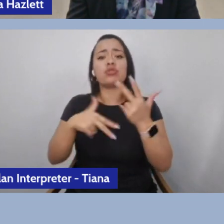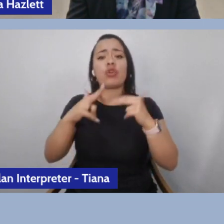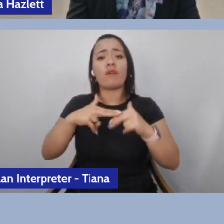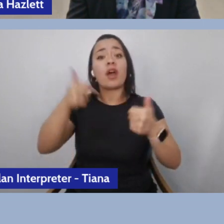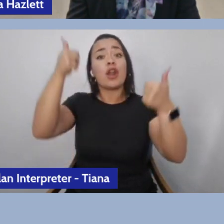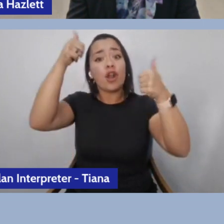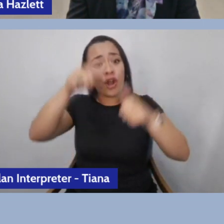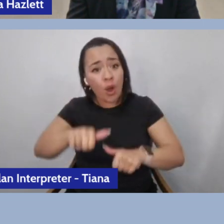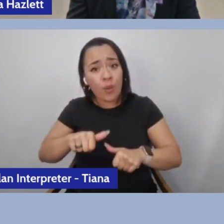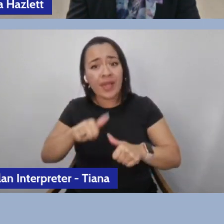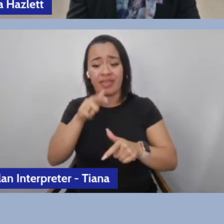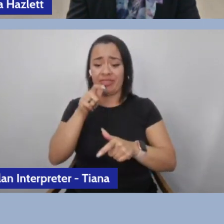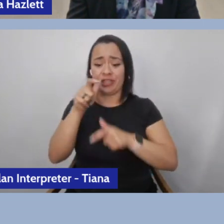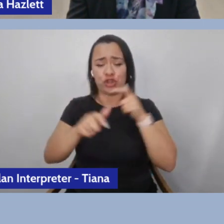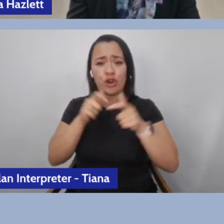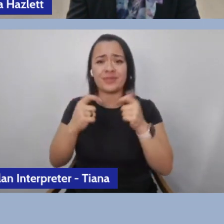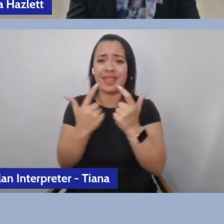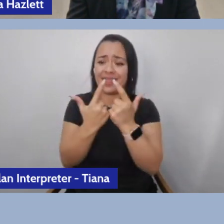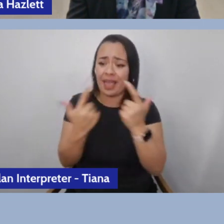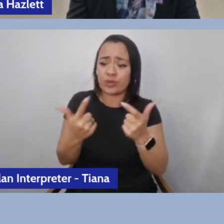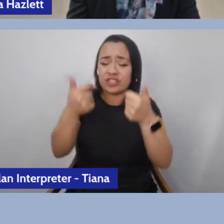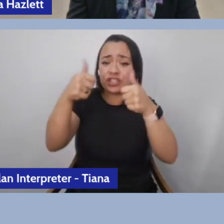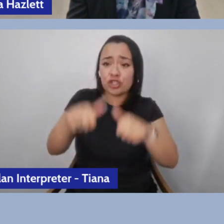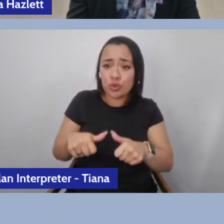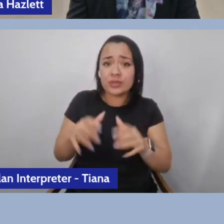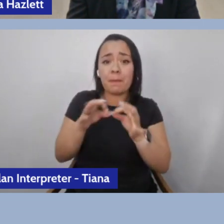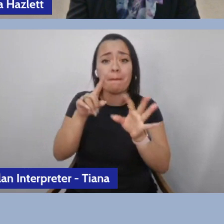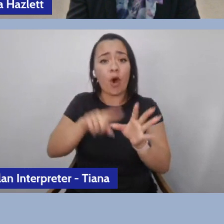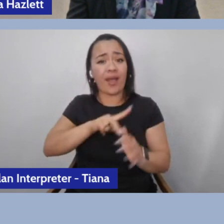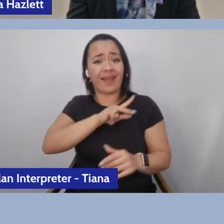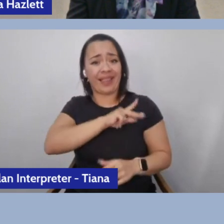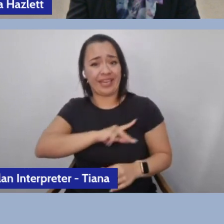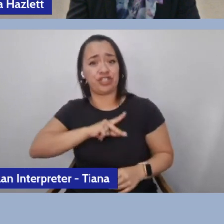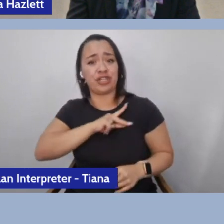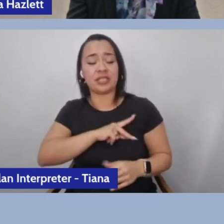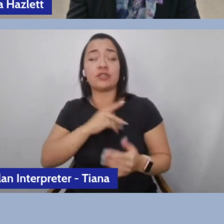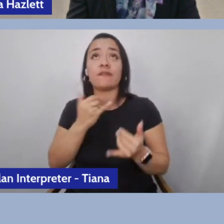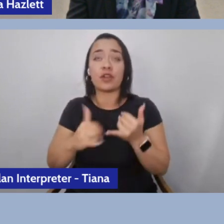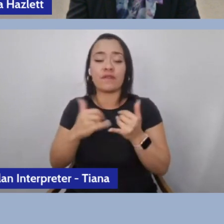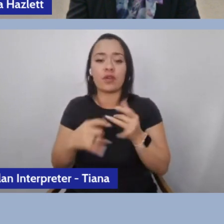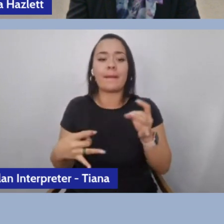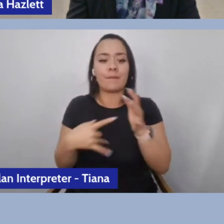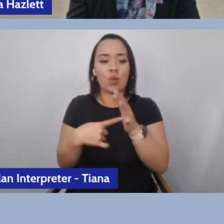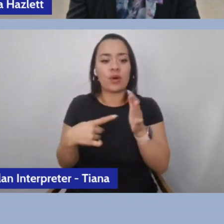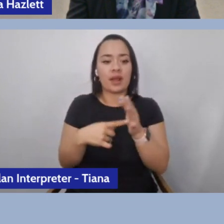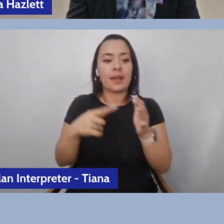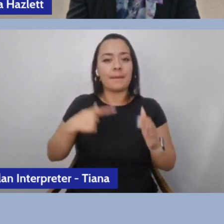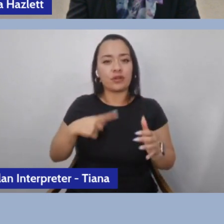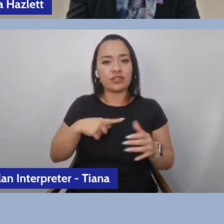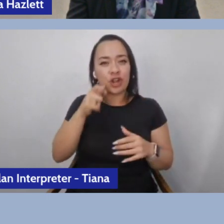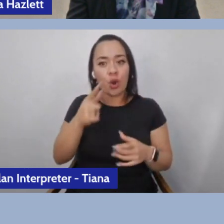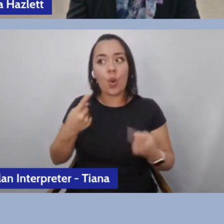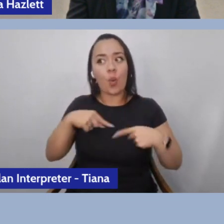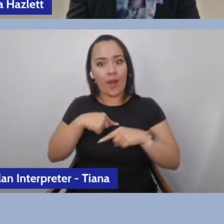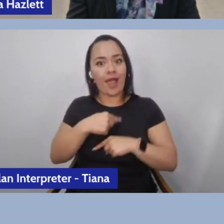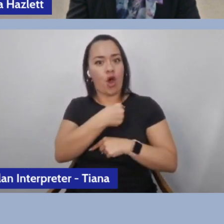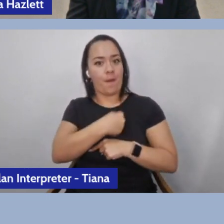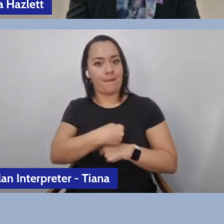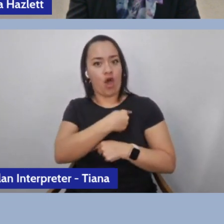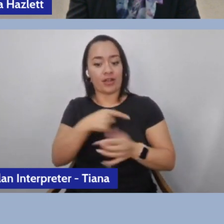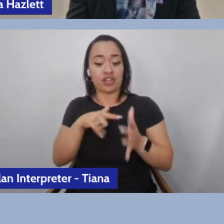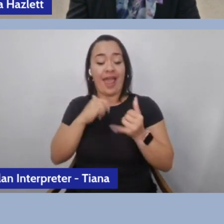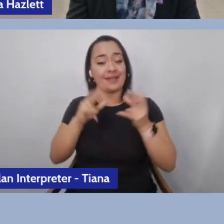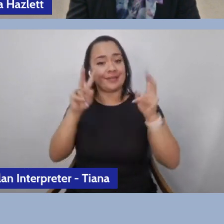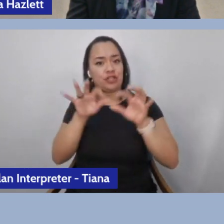which is used by clinicians is really important, because as interpreters know, we're obliged to transfer